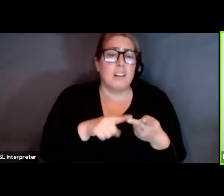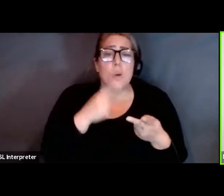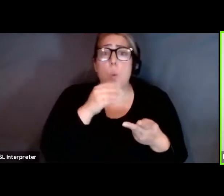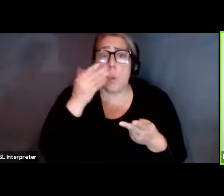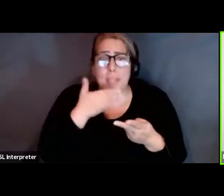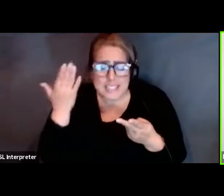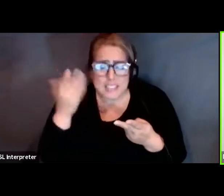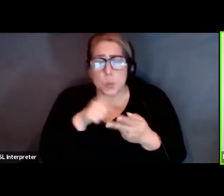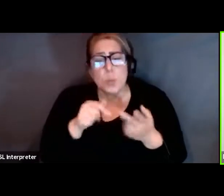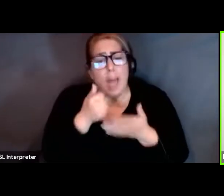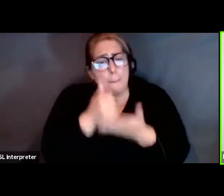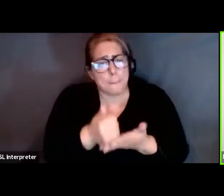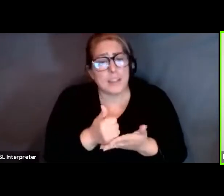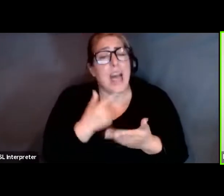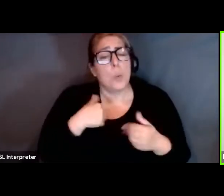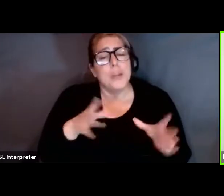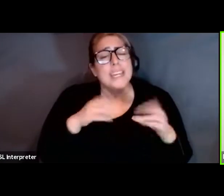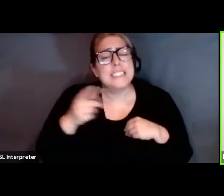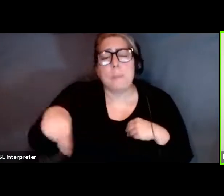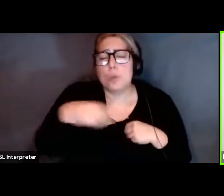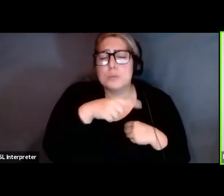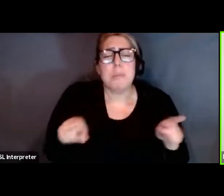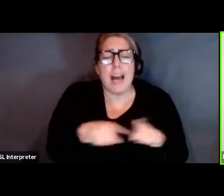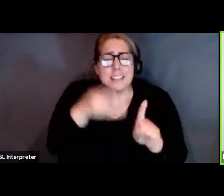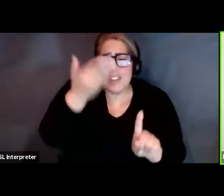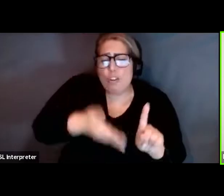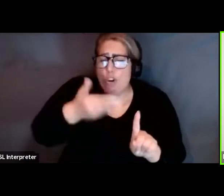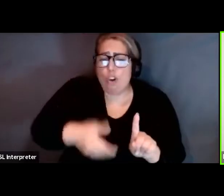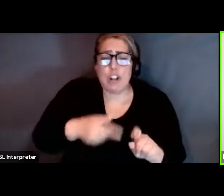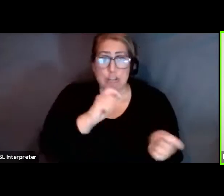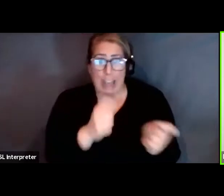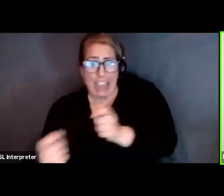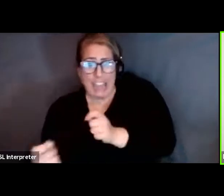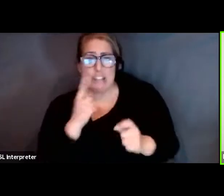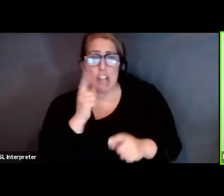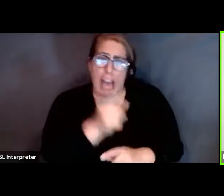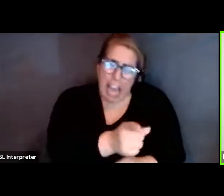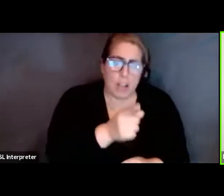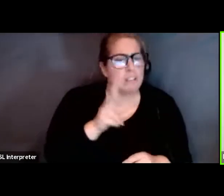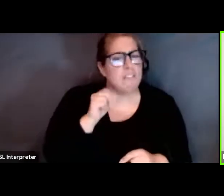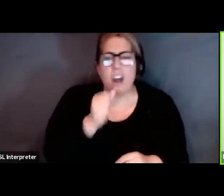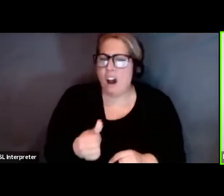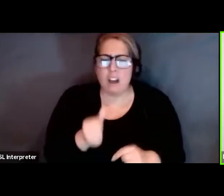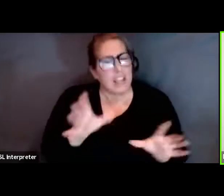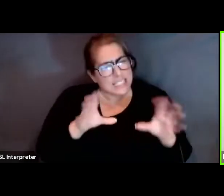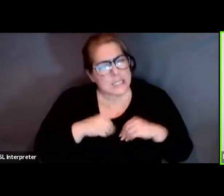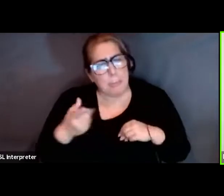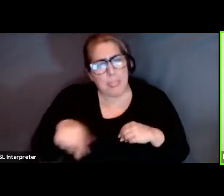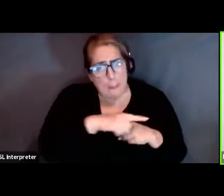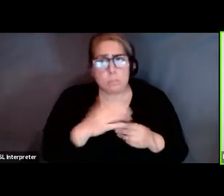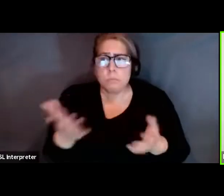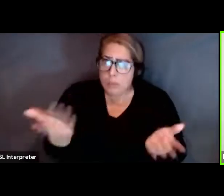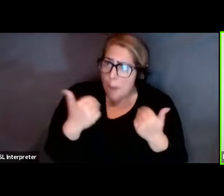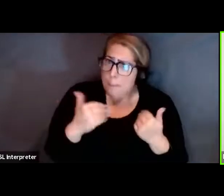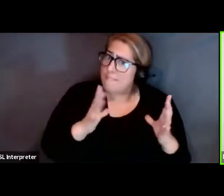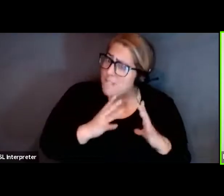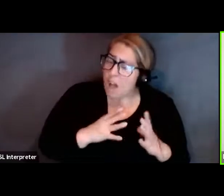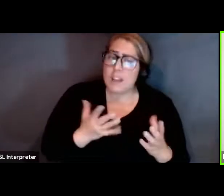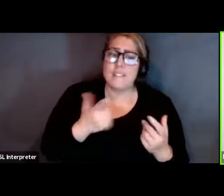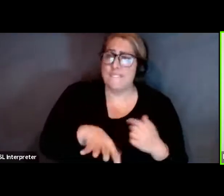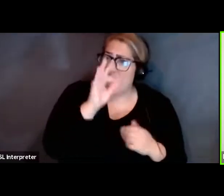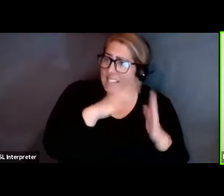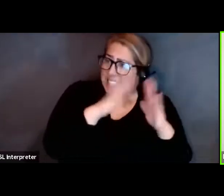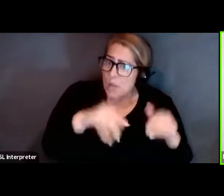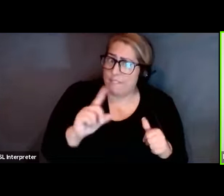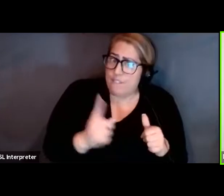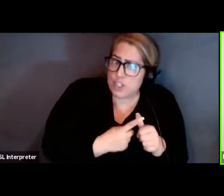dignity, humanity, and respect in order to build relationships and trust that will ultimately bring them into housing and programming such as Fountain